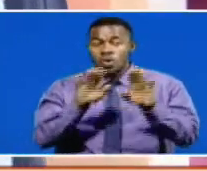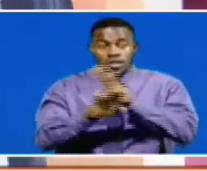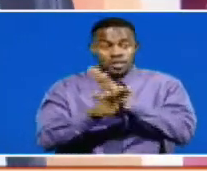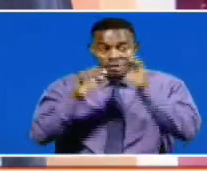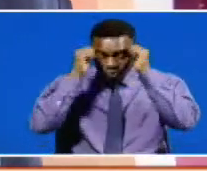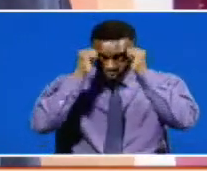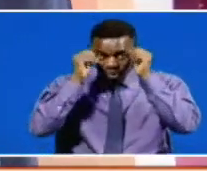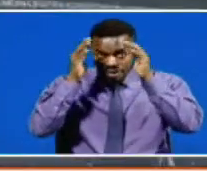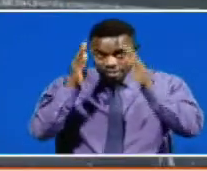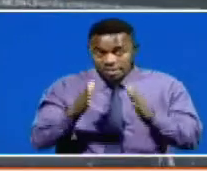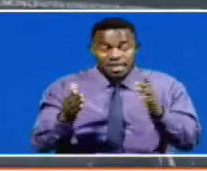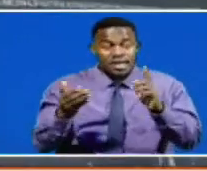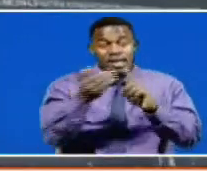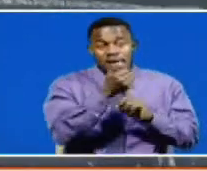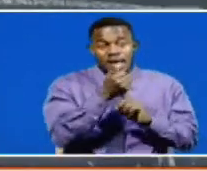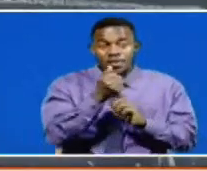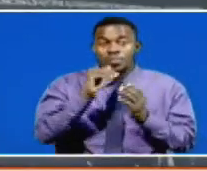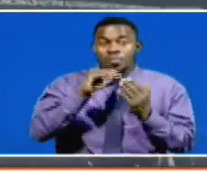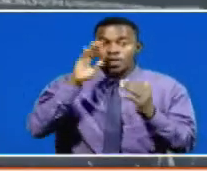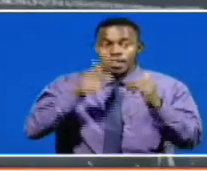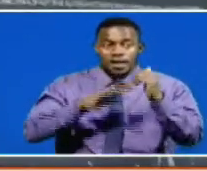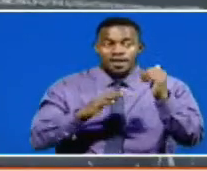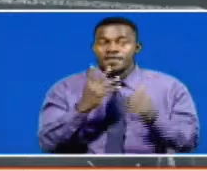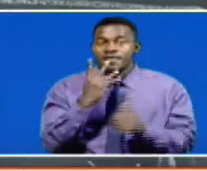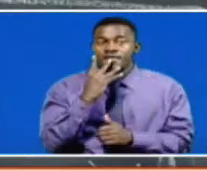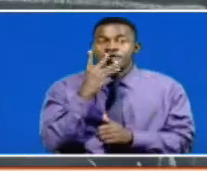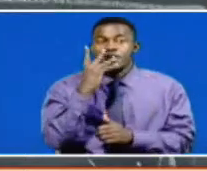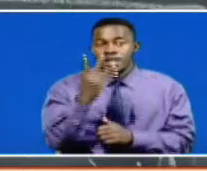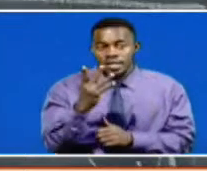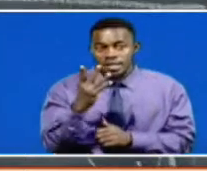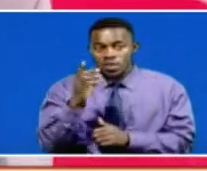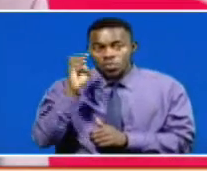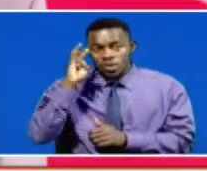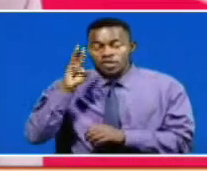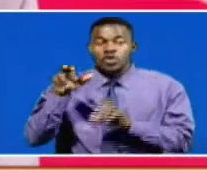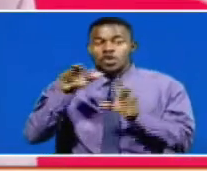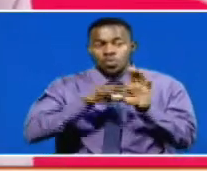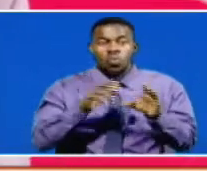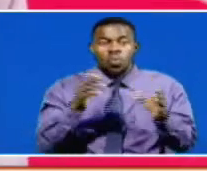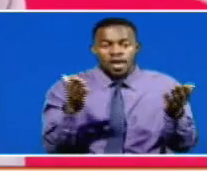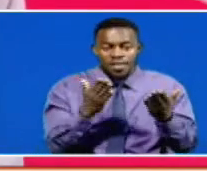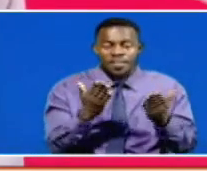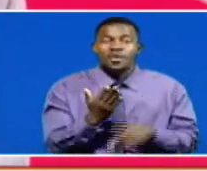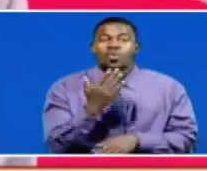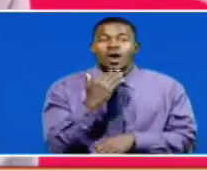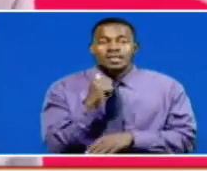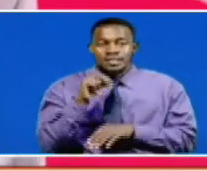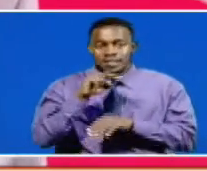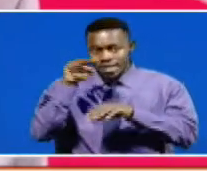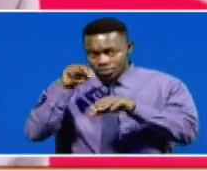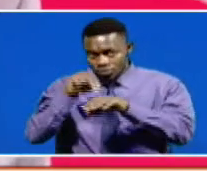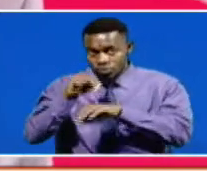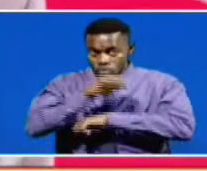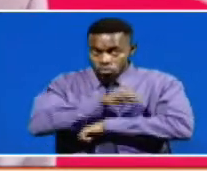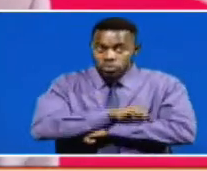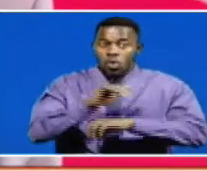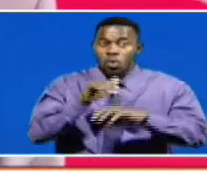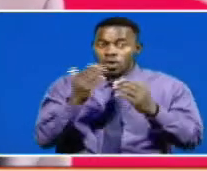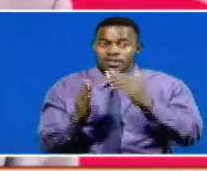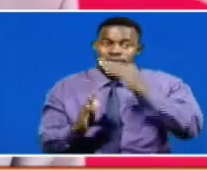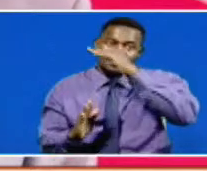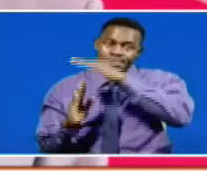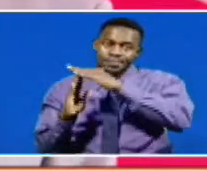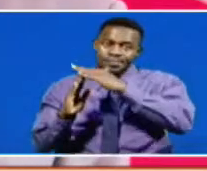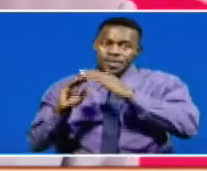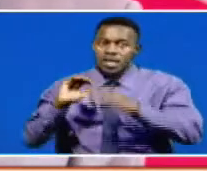were placed in either national or extra county schools of their choice. National category of school, number